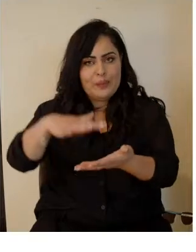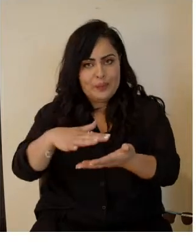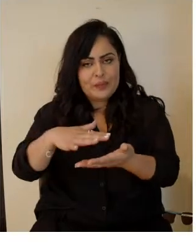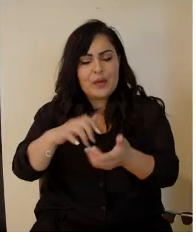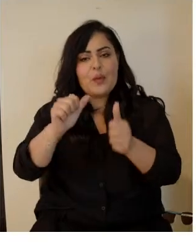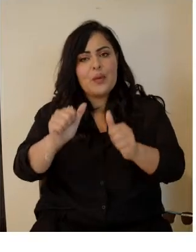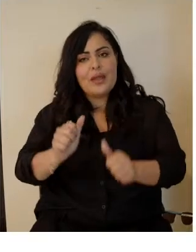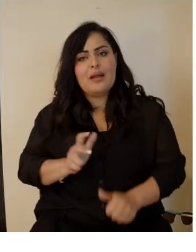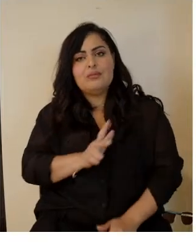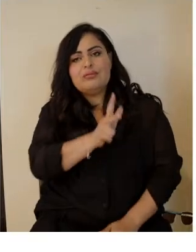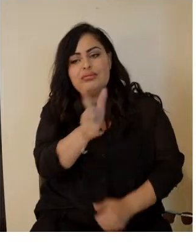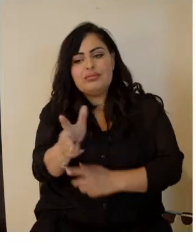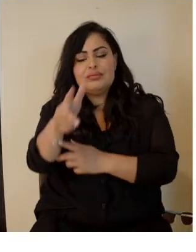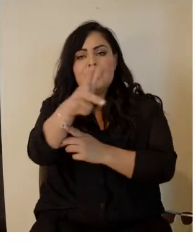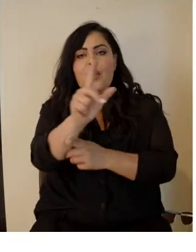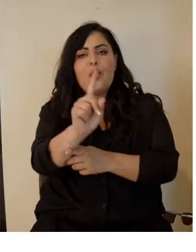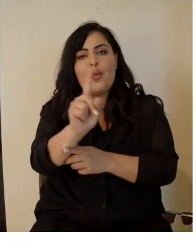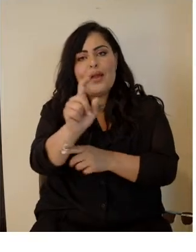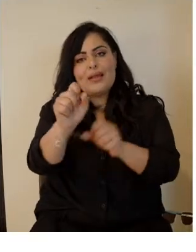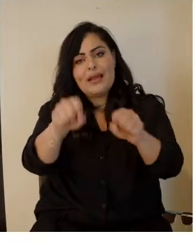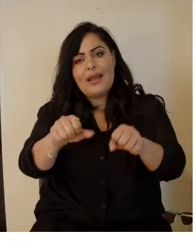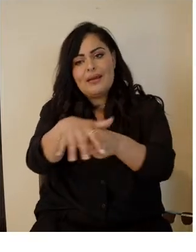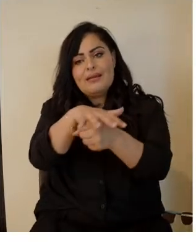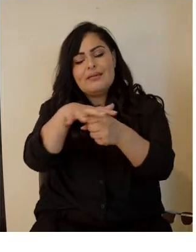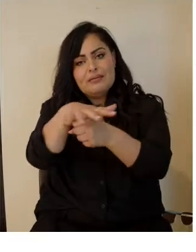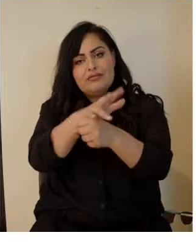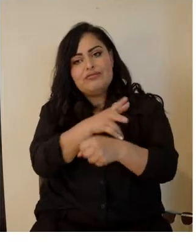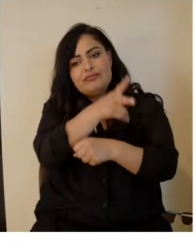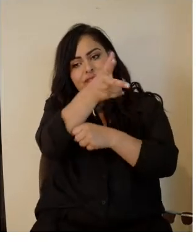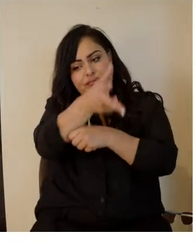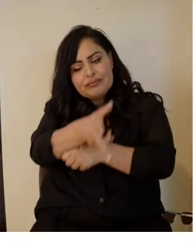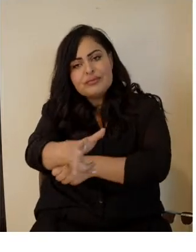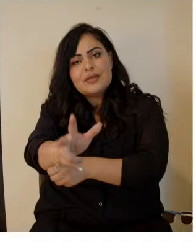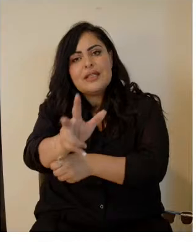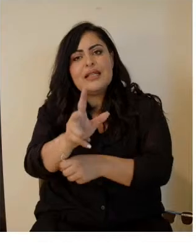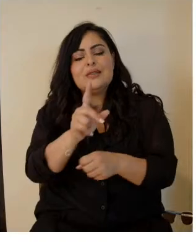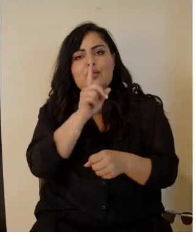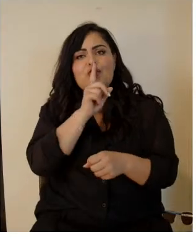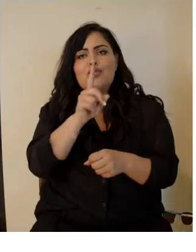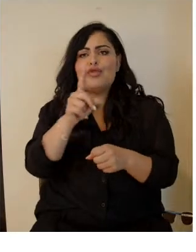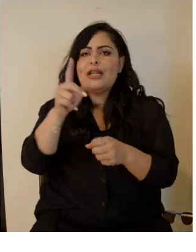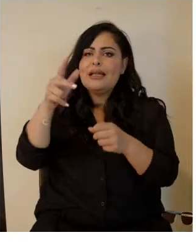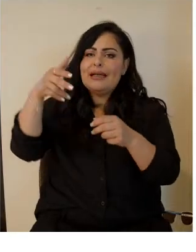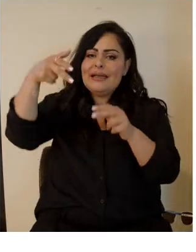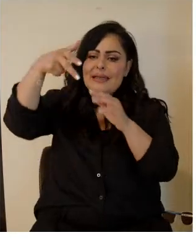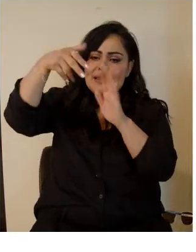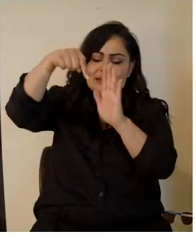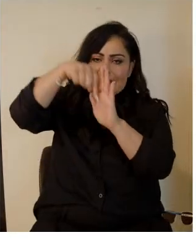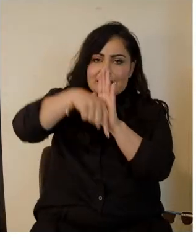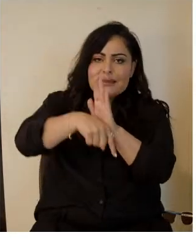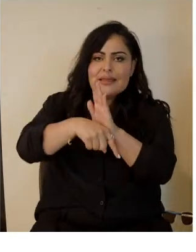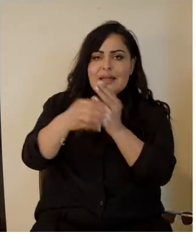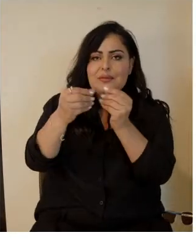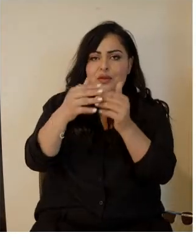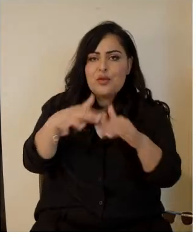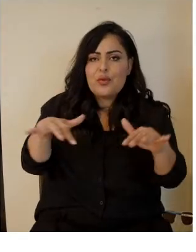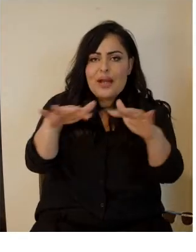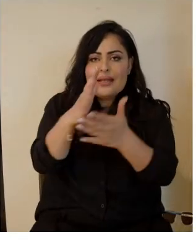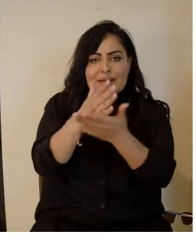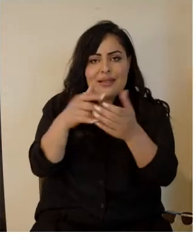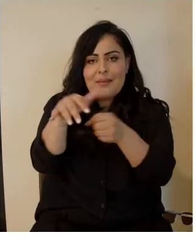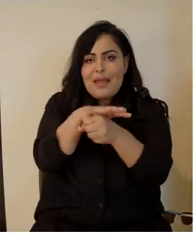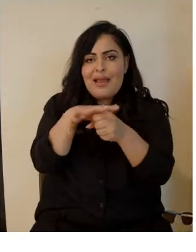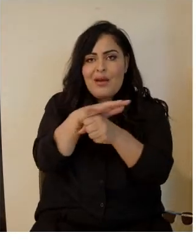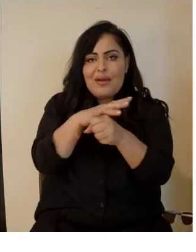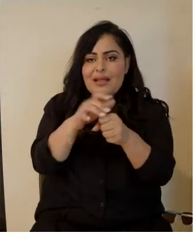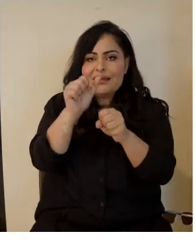go direct where they can. It's very steep, rugged terrain. There's some areas that they just plain cannot